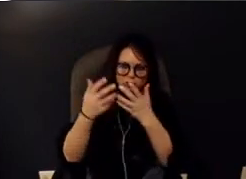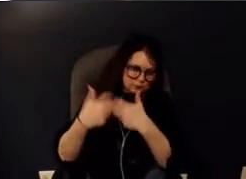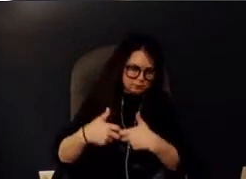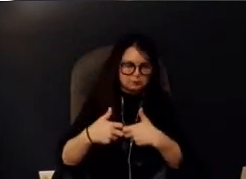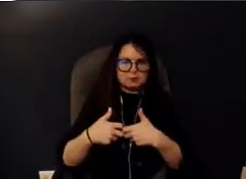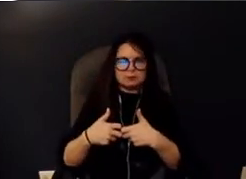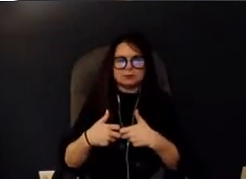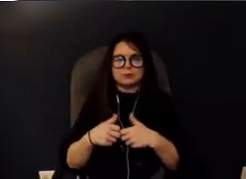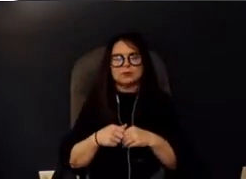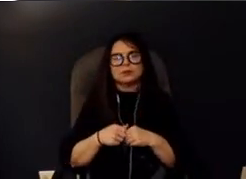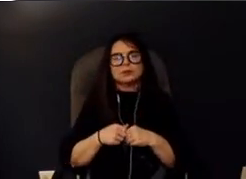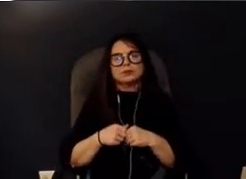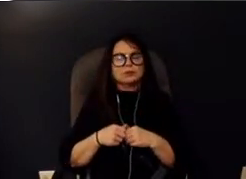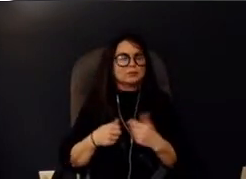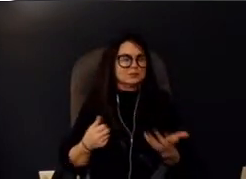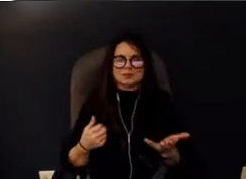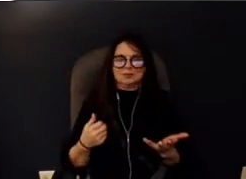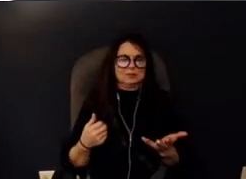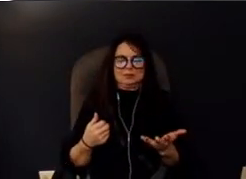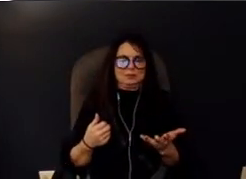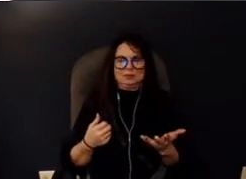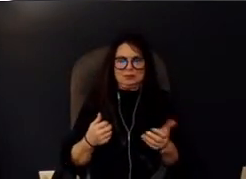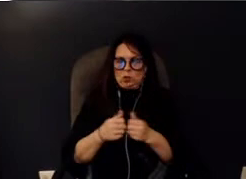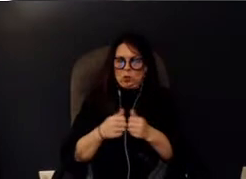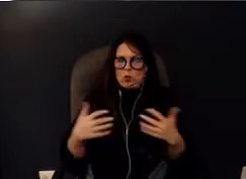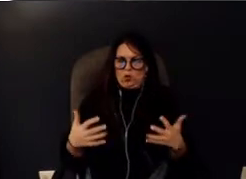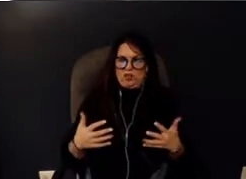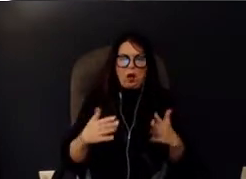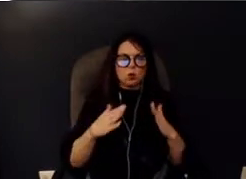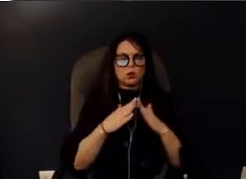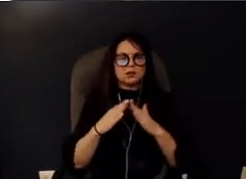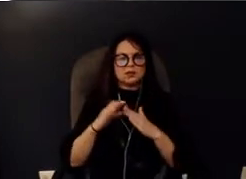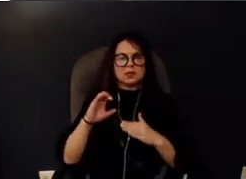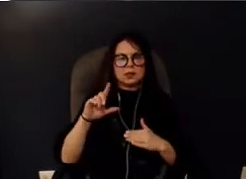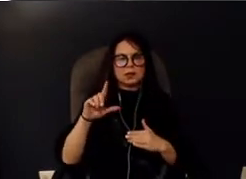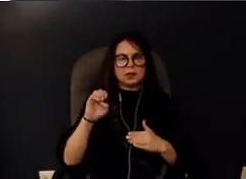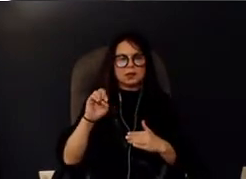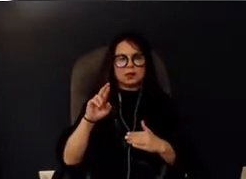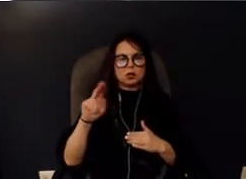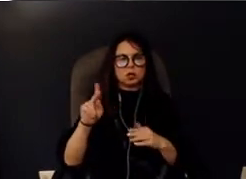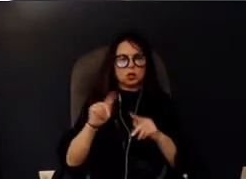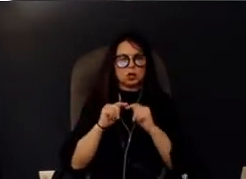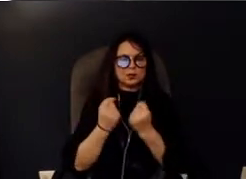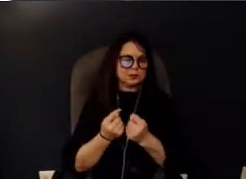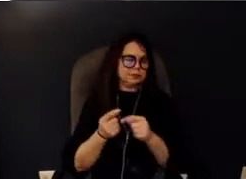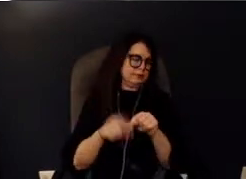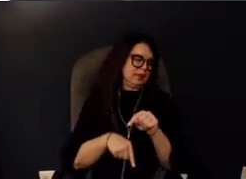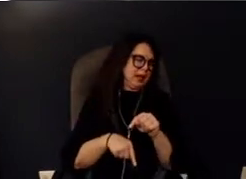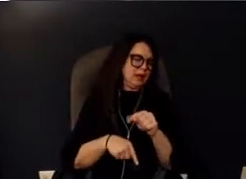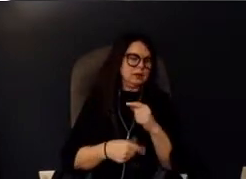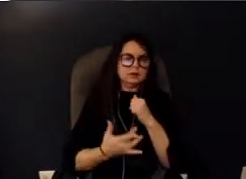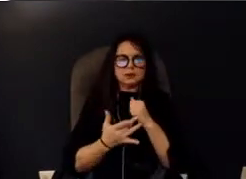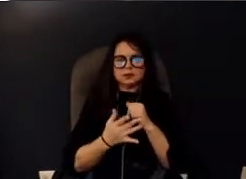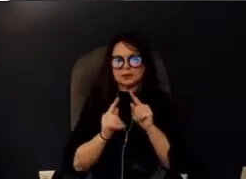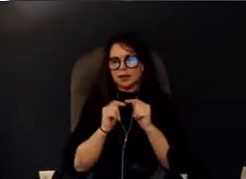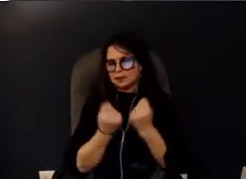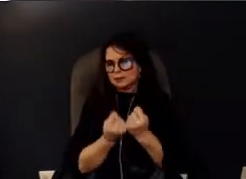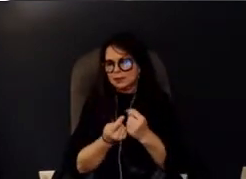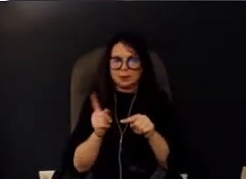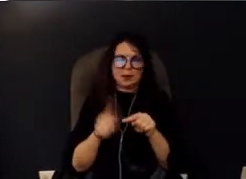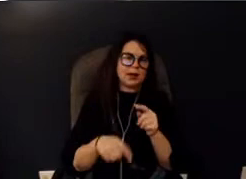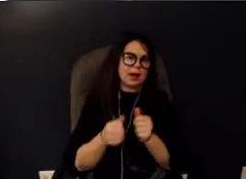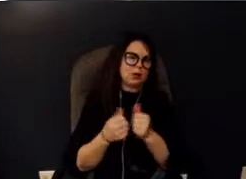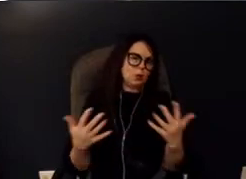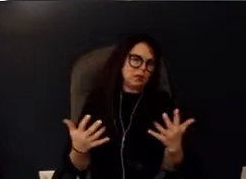we could not have done this without our city clerk team and our tech team and communications to go through so many hours